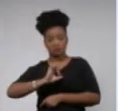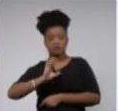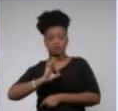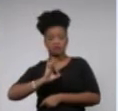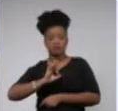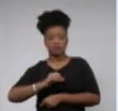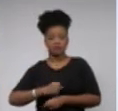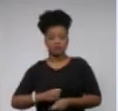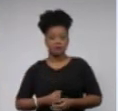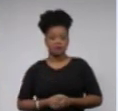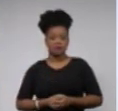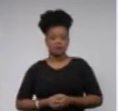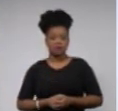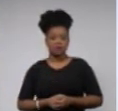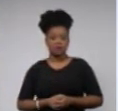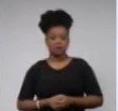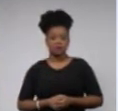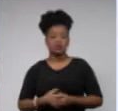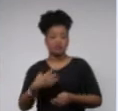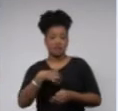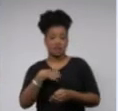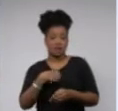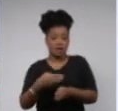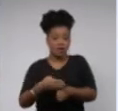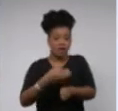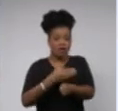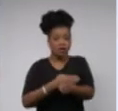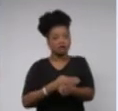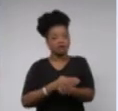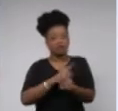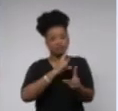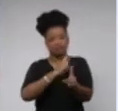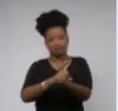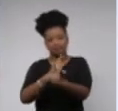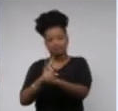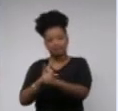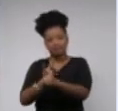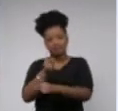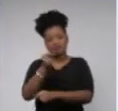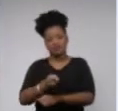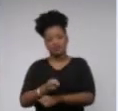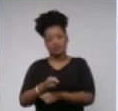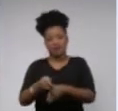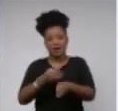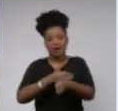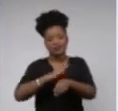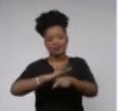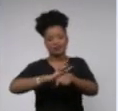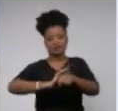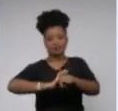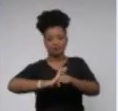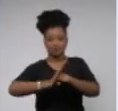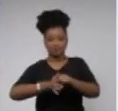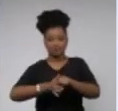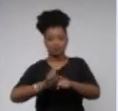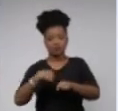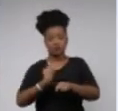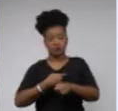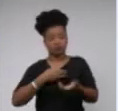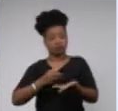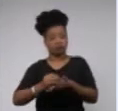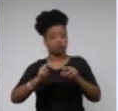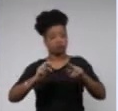previously tested positive to the virus. The source of infection linked to 2 patients is yet to be